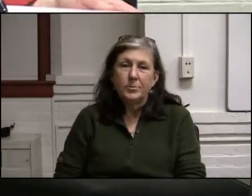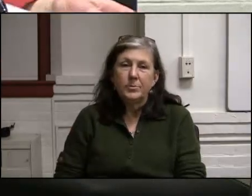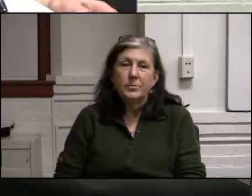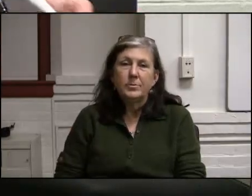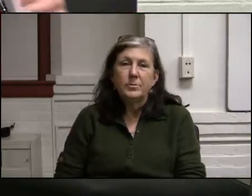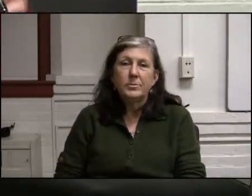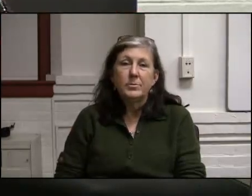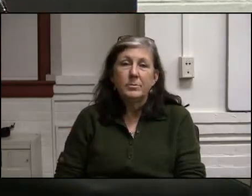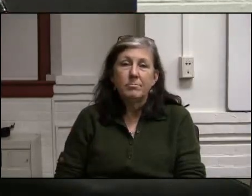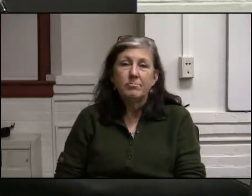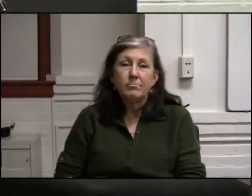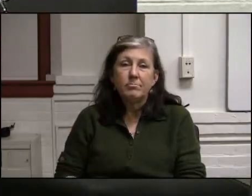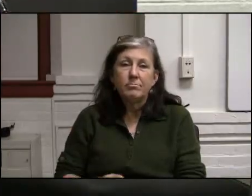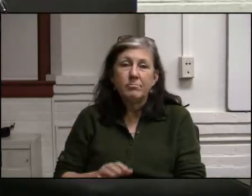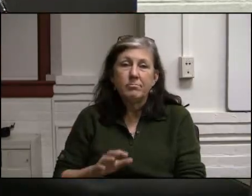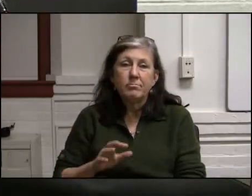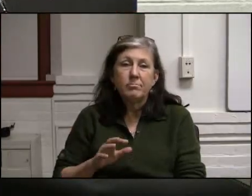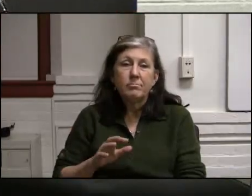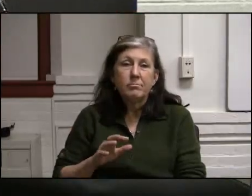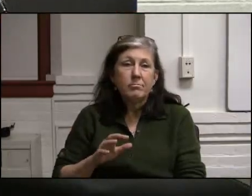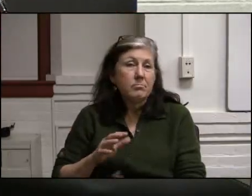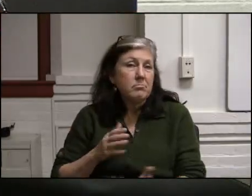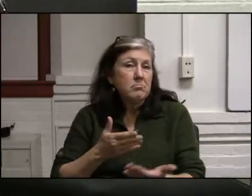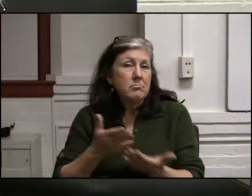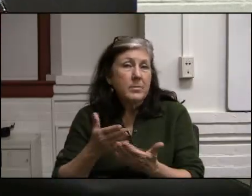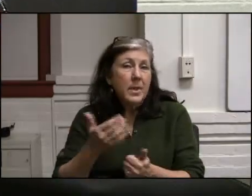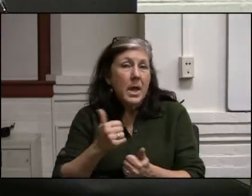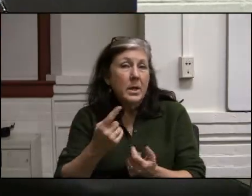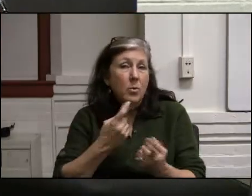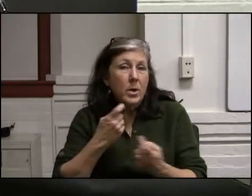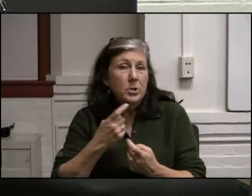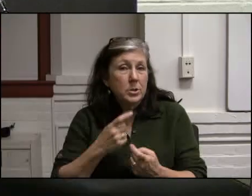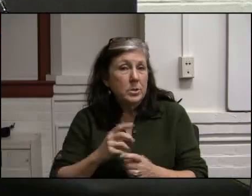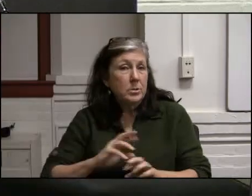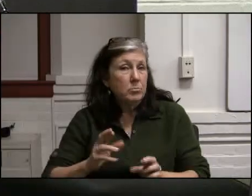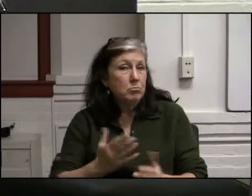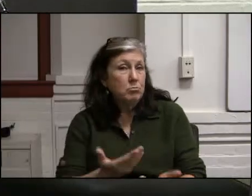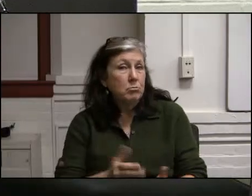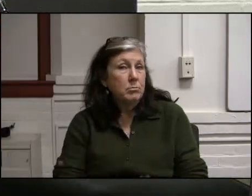And I can help answer any questions you might have.